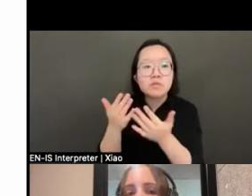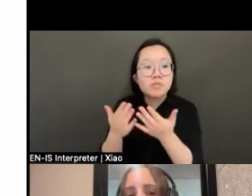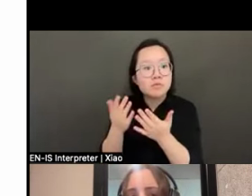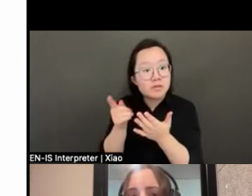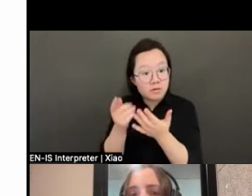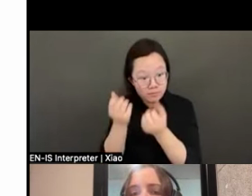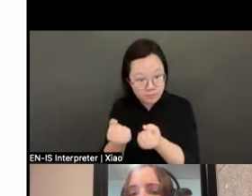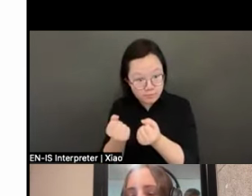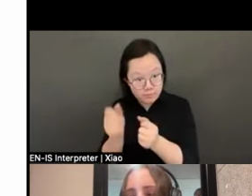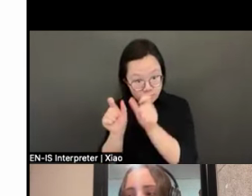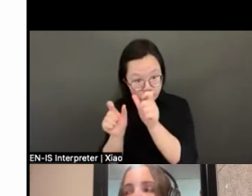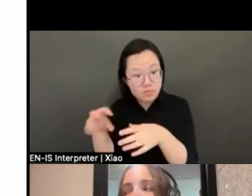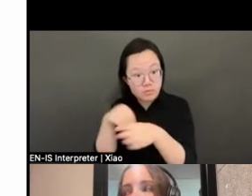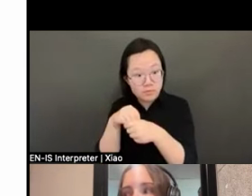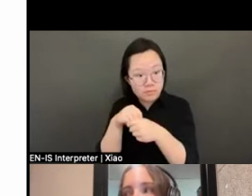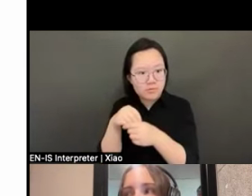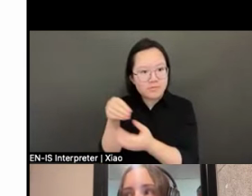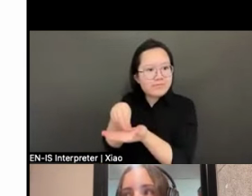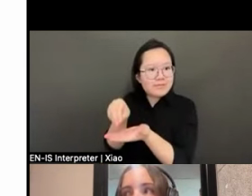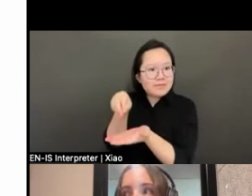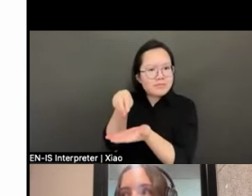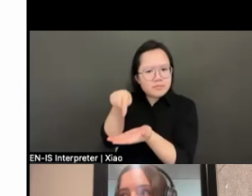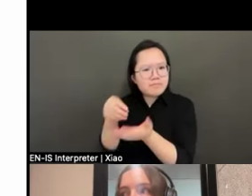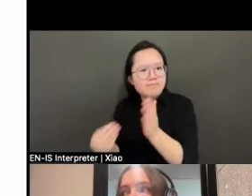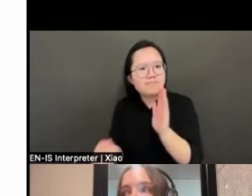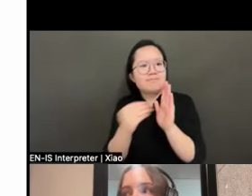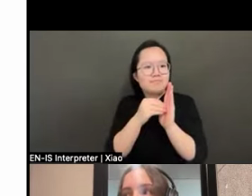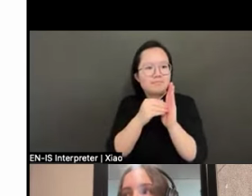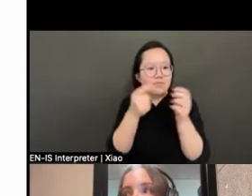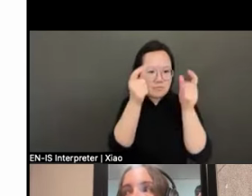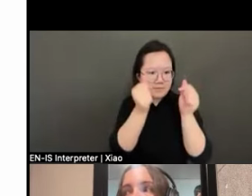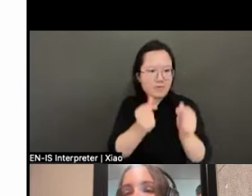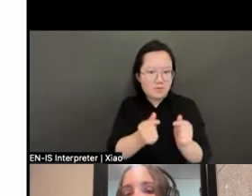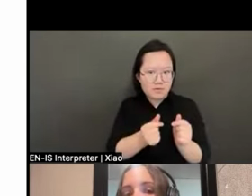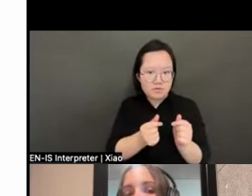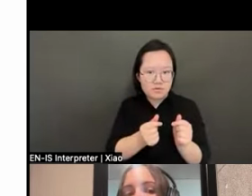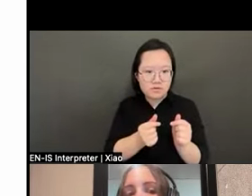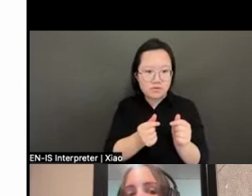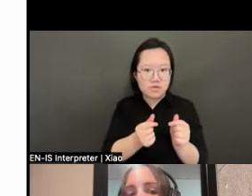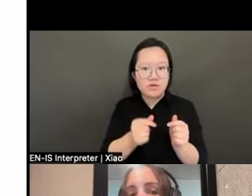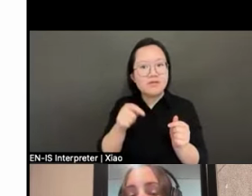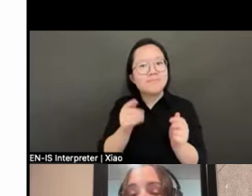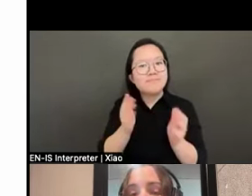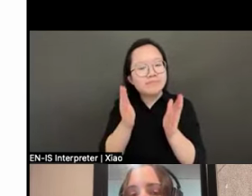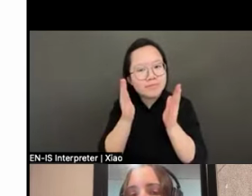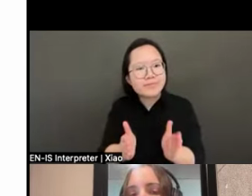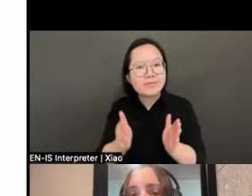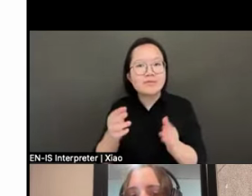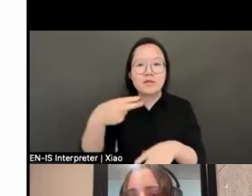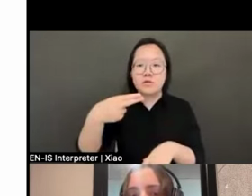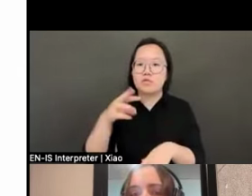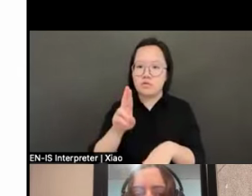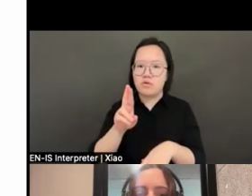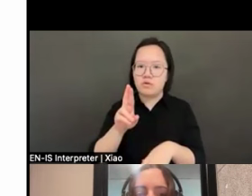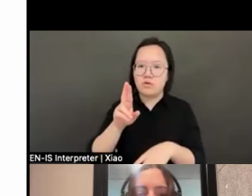all budget cost categories. The only ones that are mandatory are the human resources, capacity development,